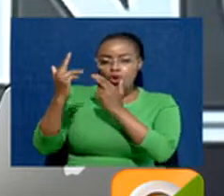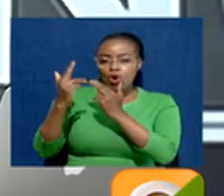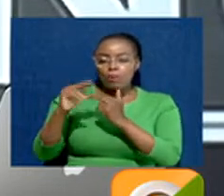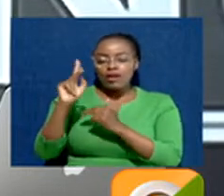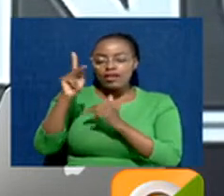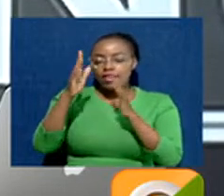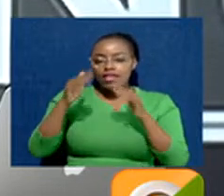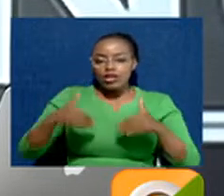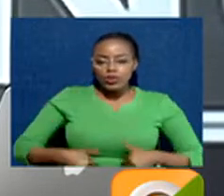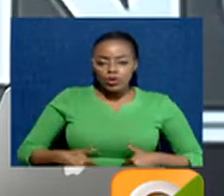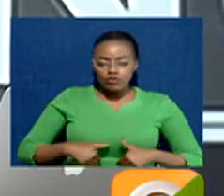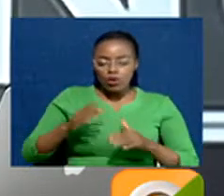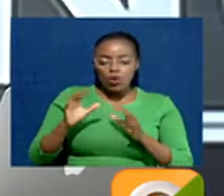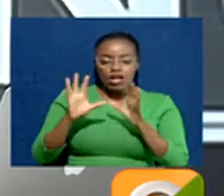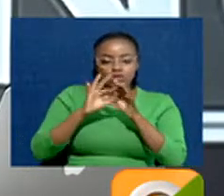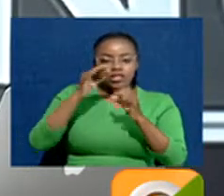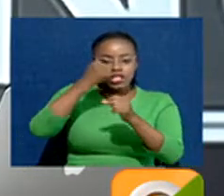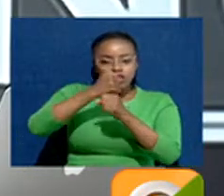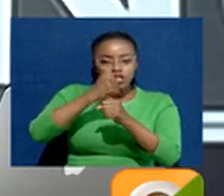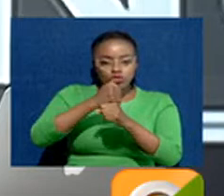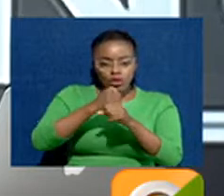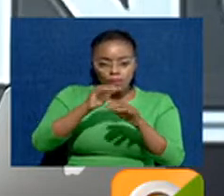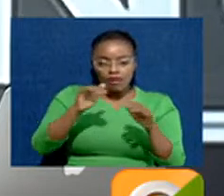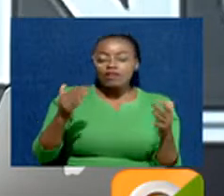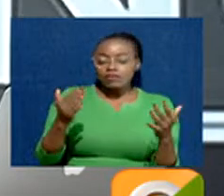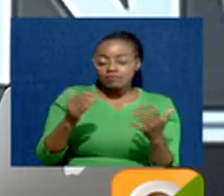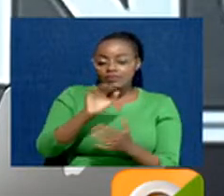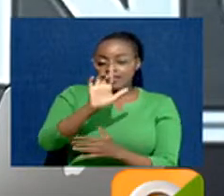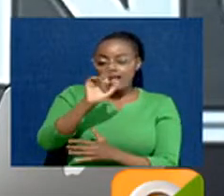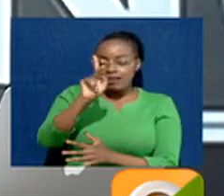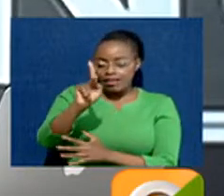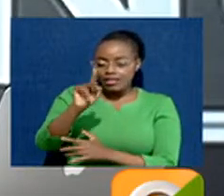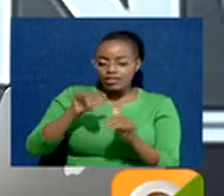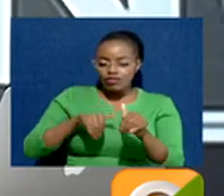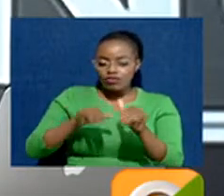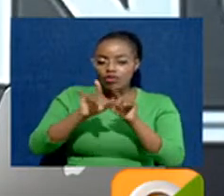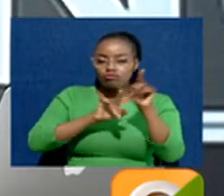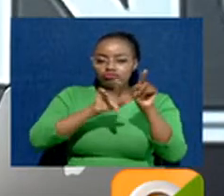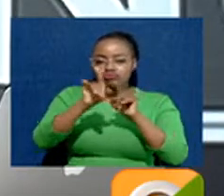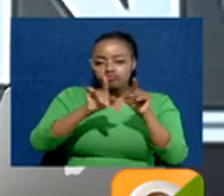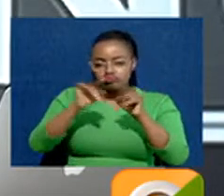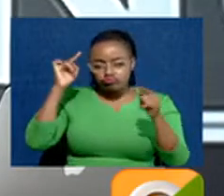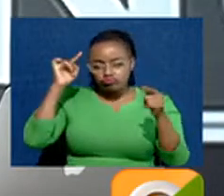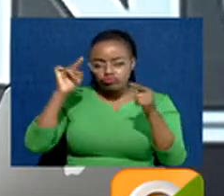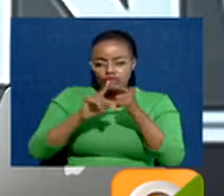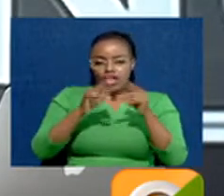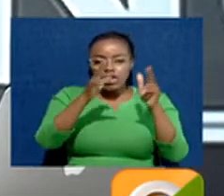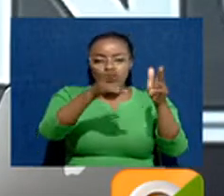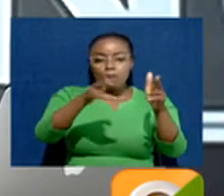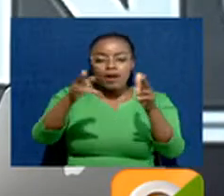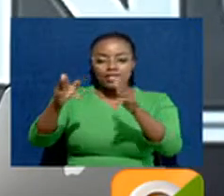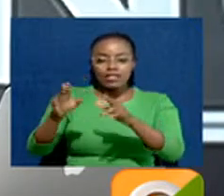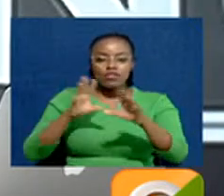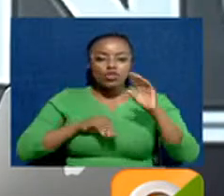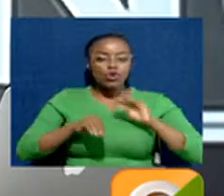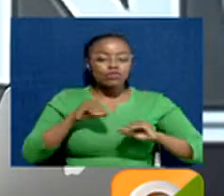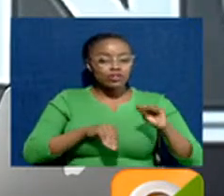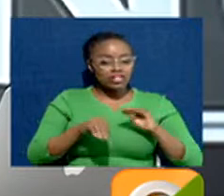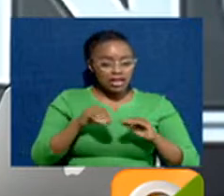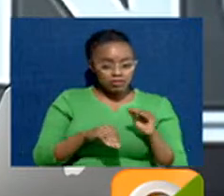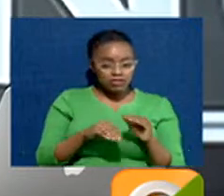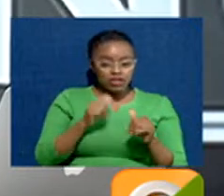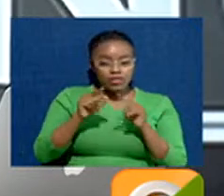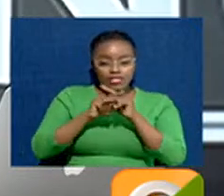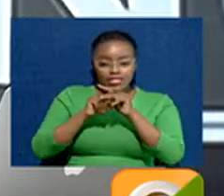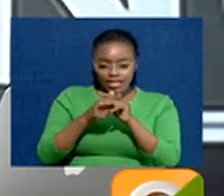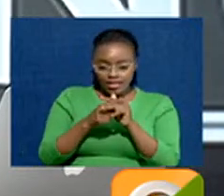youth entering the job market. Kaikai's kicker traces the journey towards normalization of corruption that